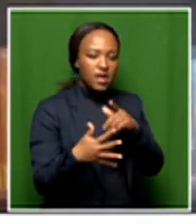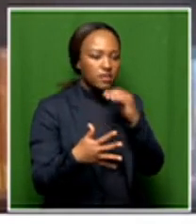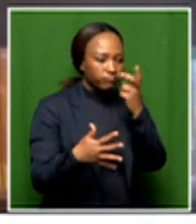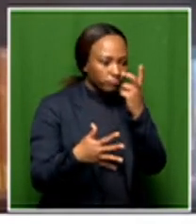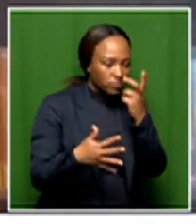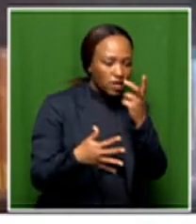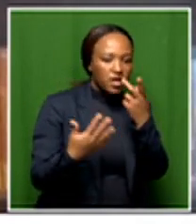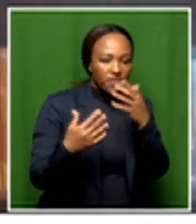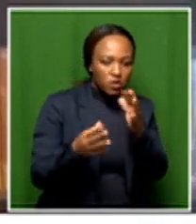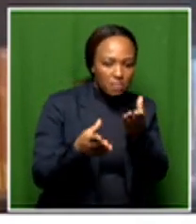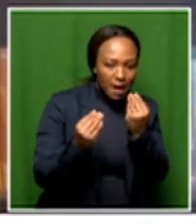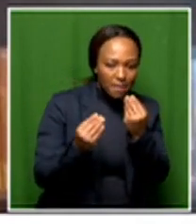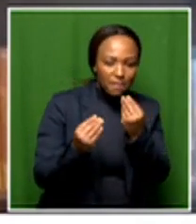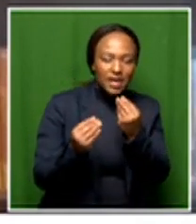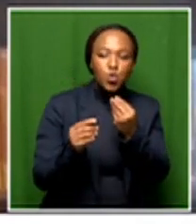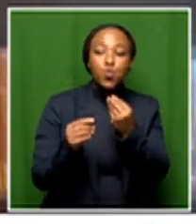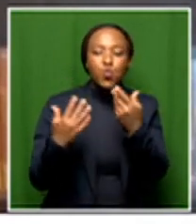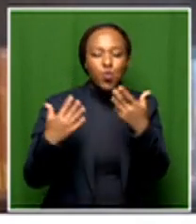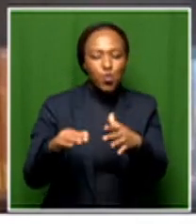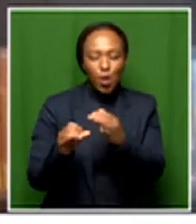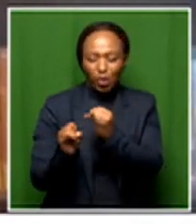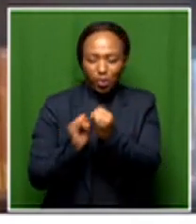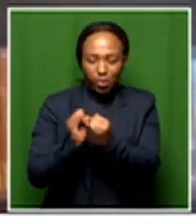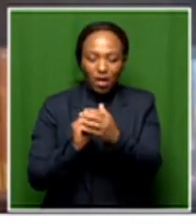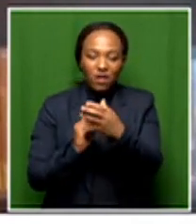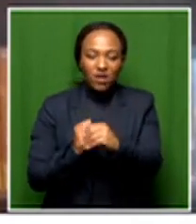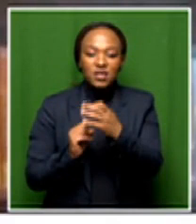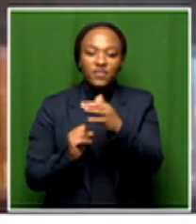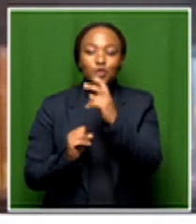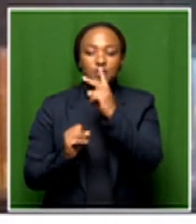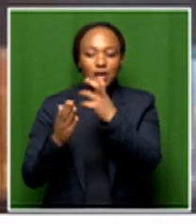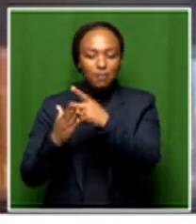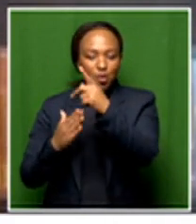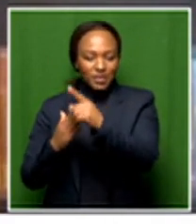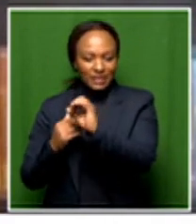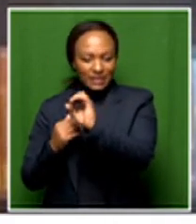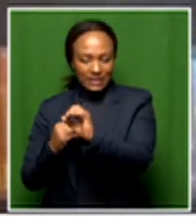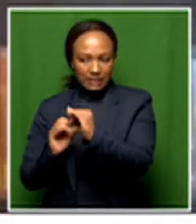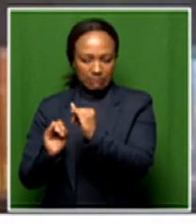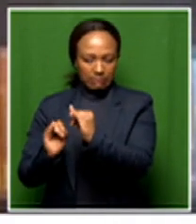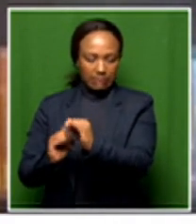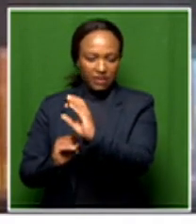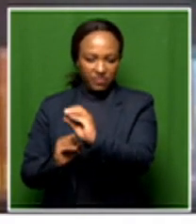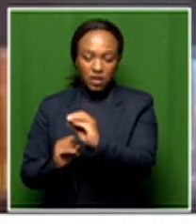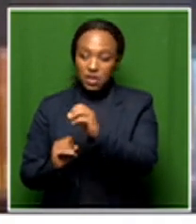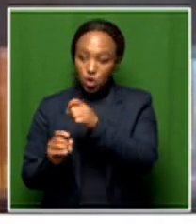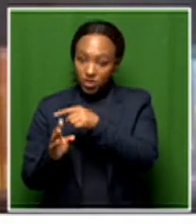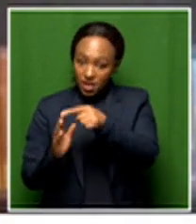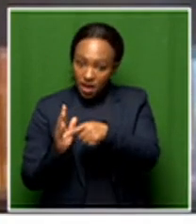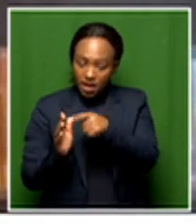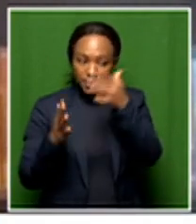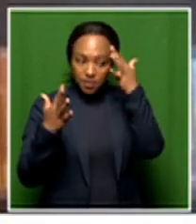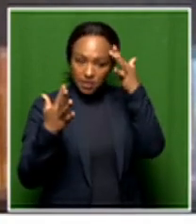And they have seen into the inner darkness of that project. So they have to decide as to what they want to